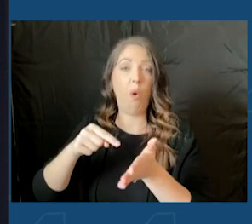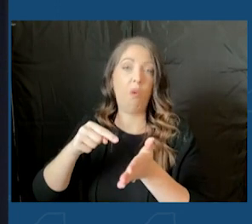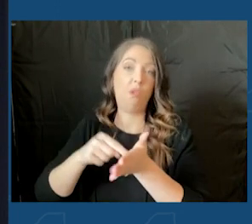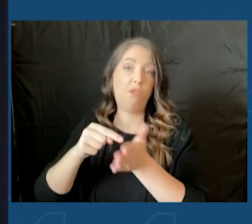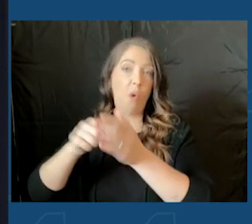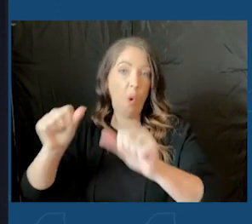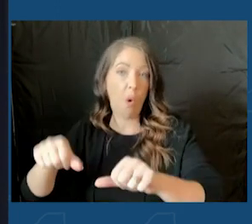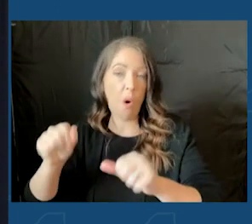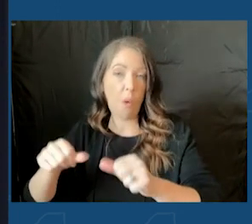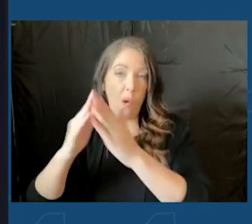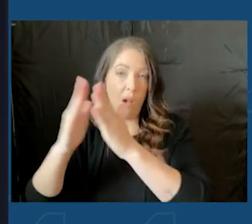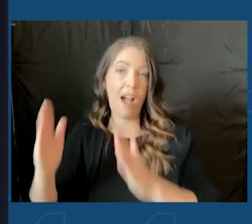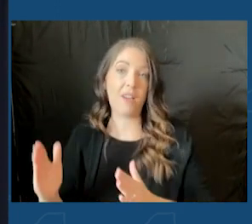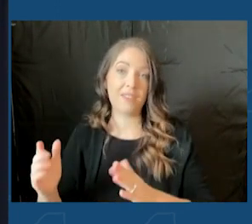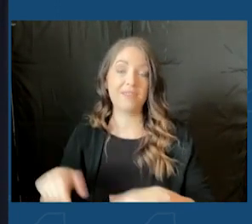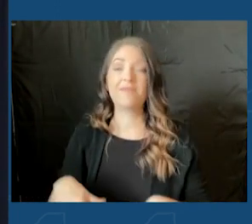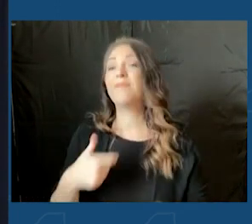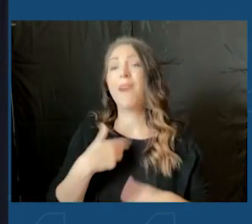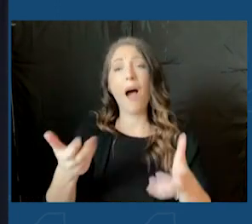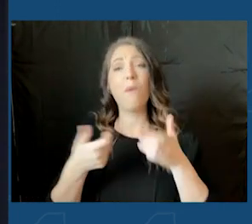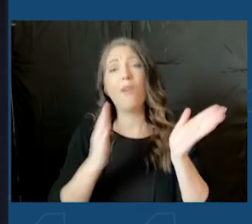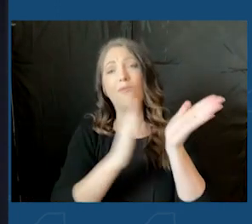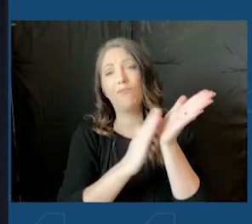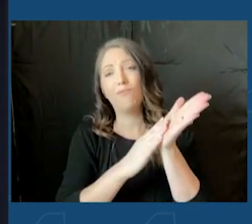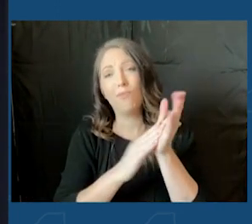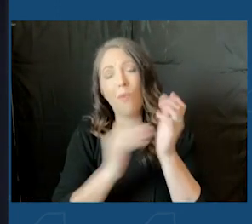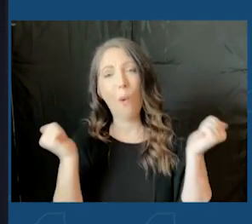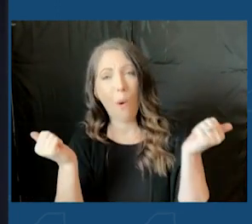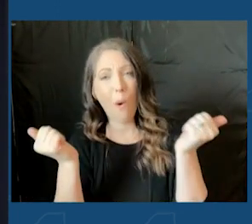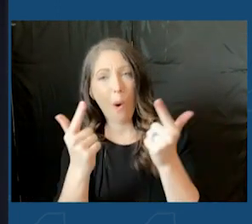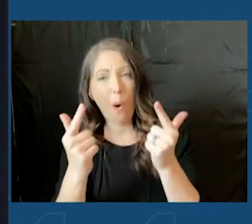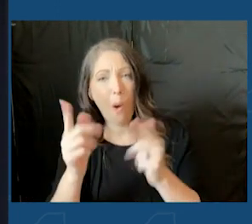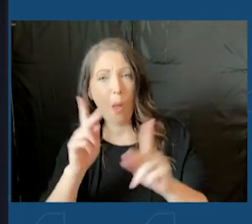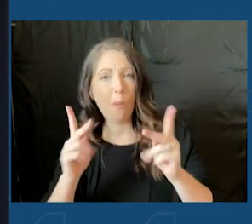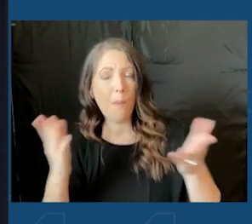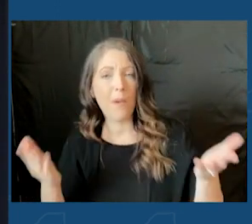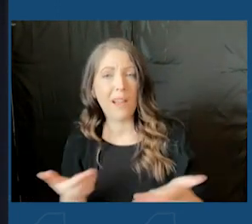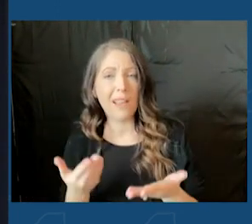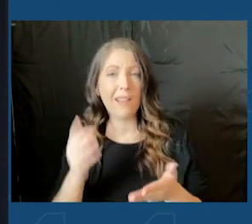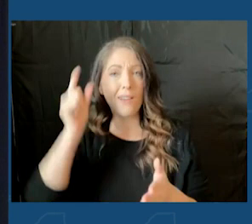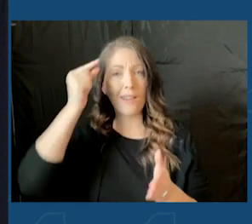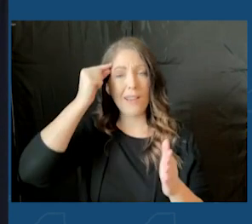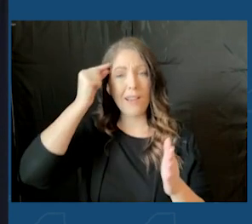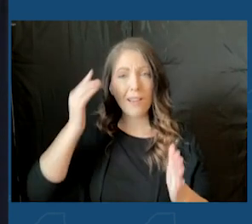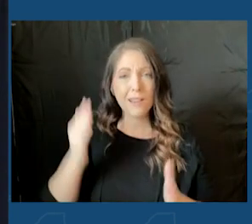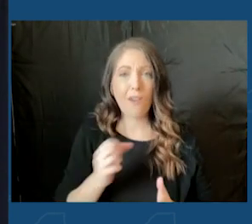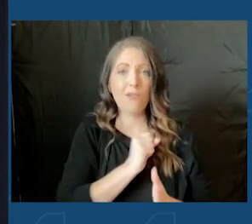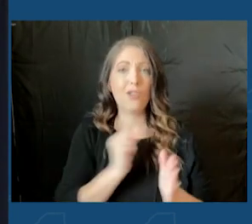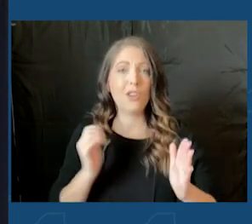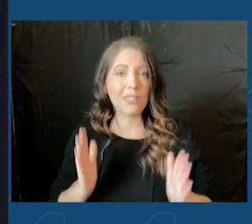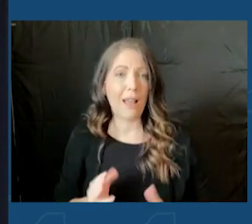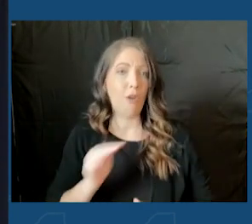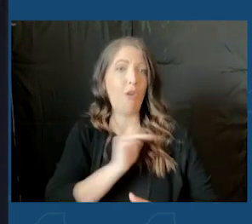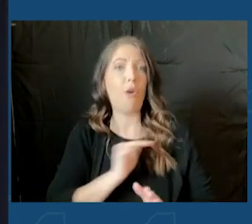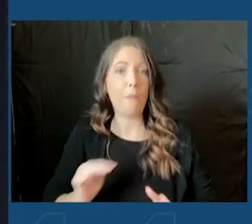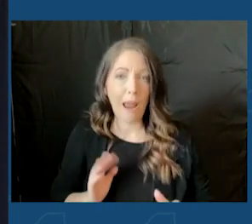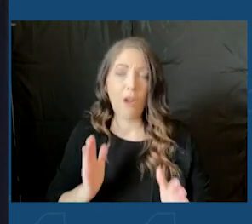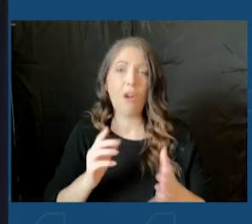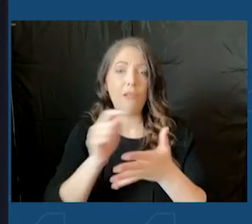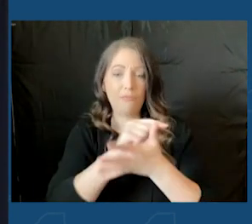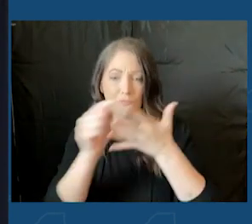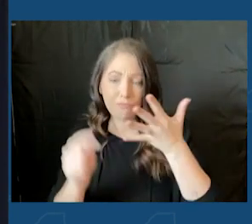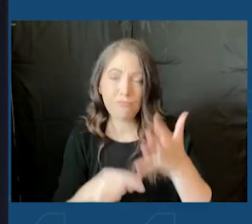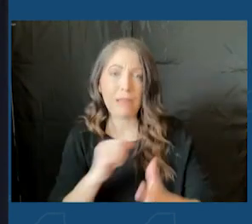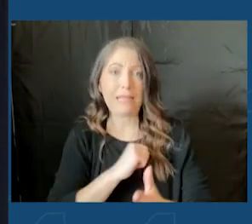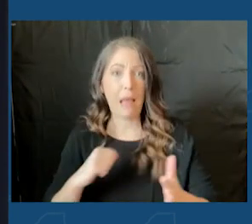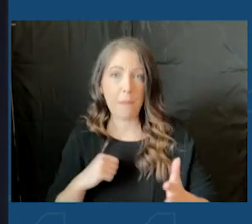I want to applaud all of the officials here, Governor Hochul, Mayor Adams, Senator Kavanaugh, the entire Senate Assembly, and the